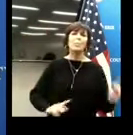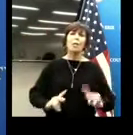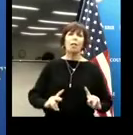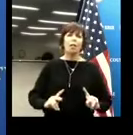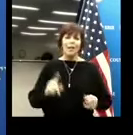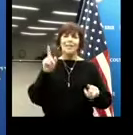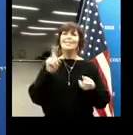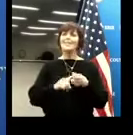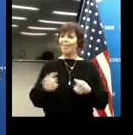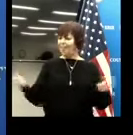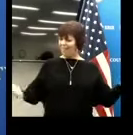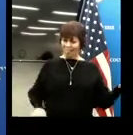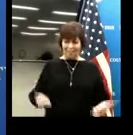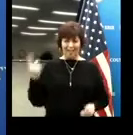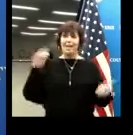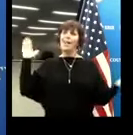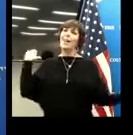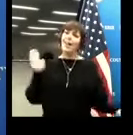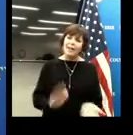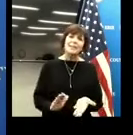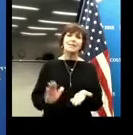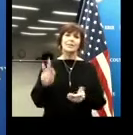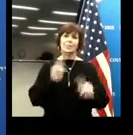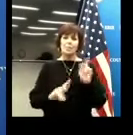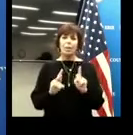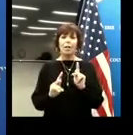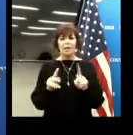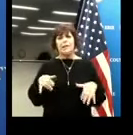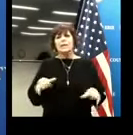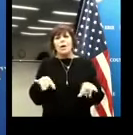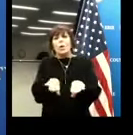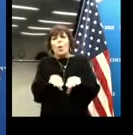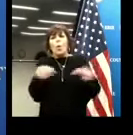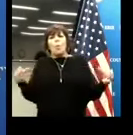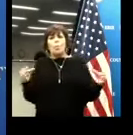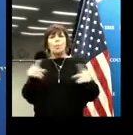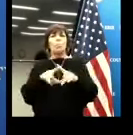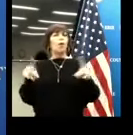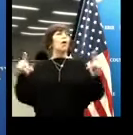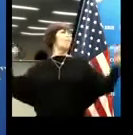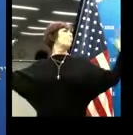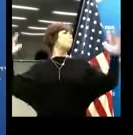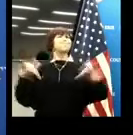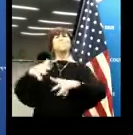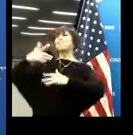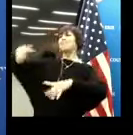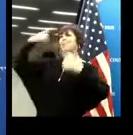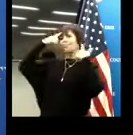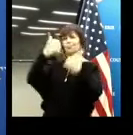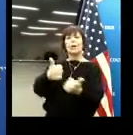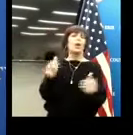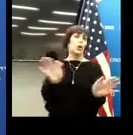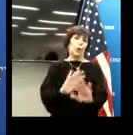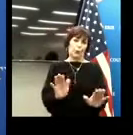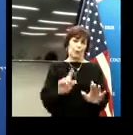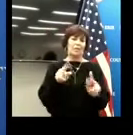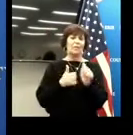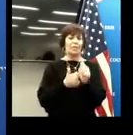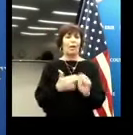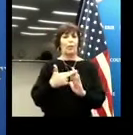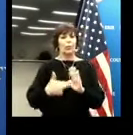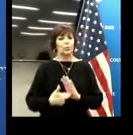go to 125 customers. So they're still allowed, but they're not free reign. They just can't do whatever they want. They have to follow the